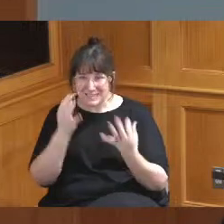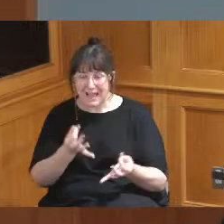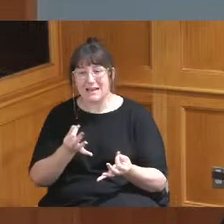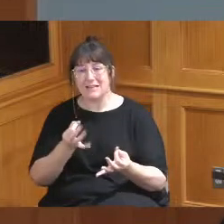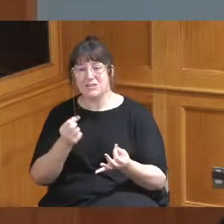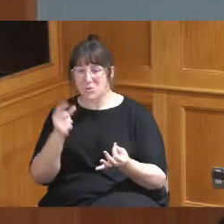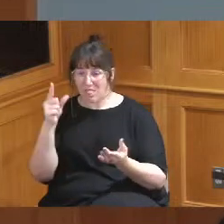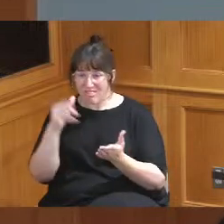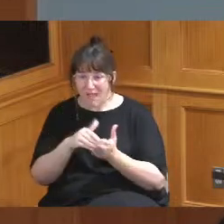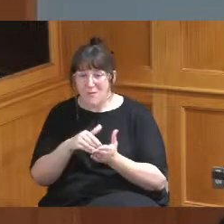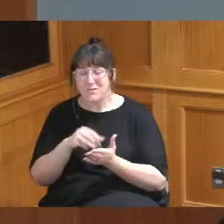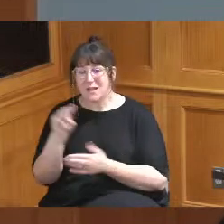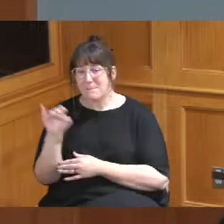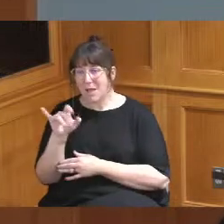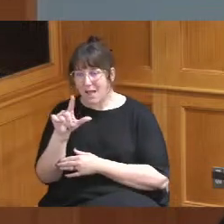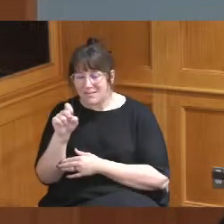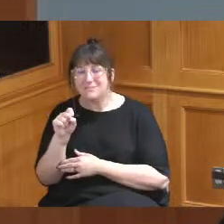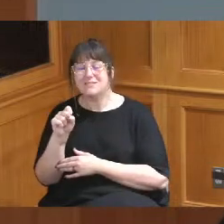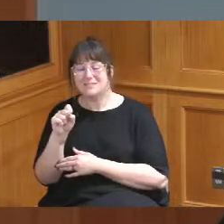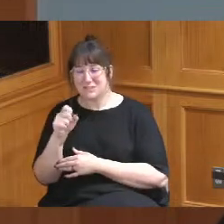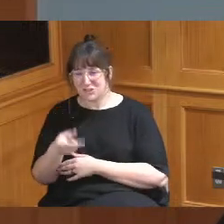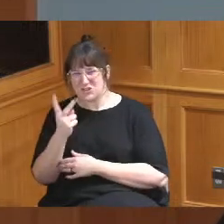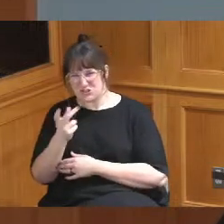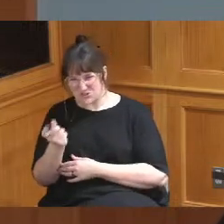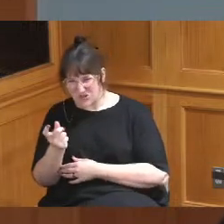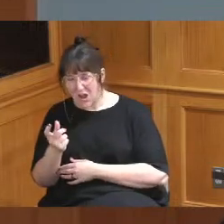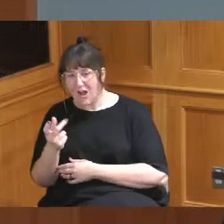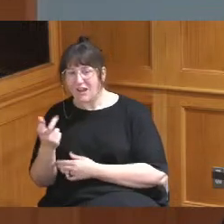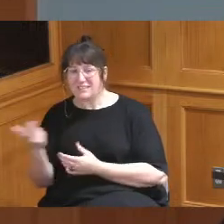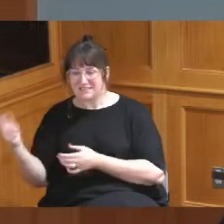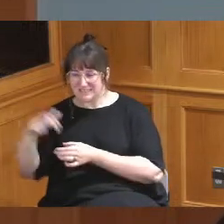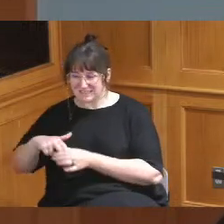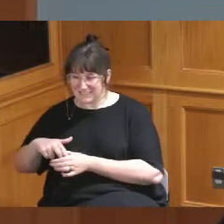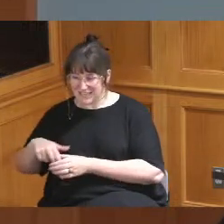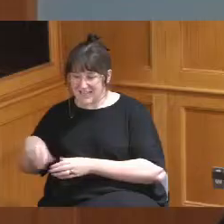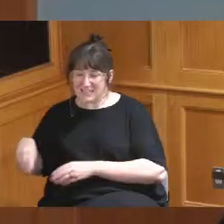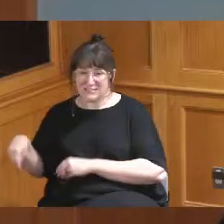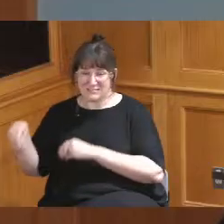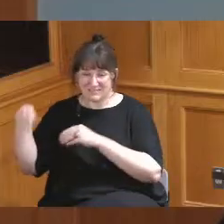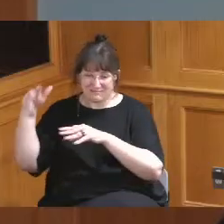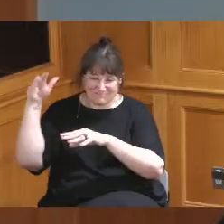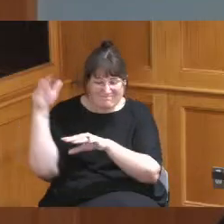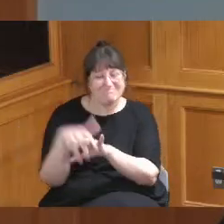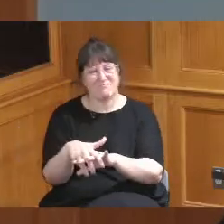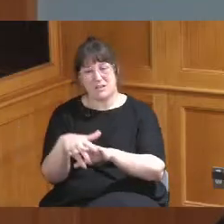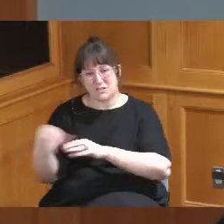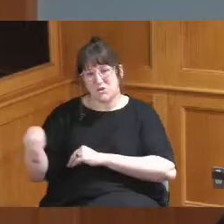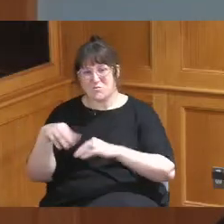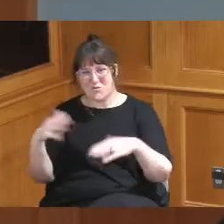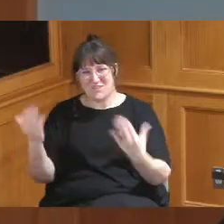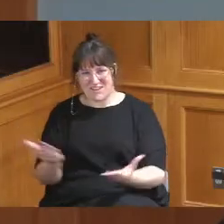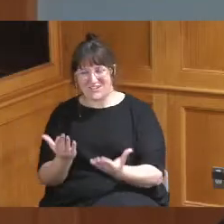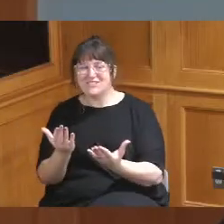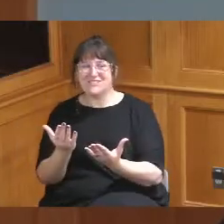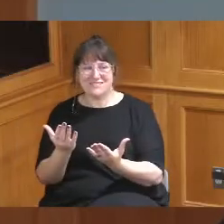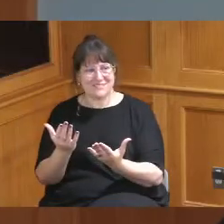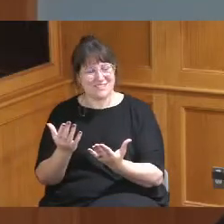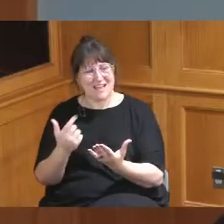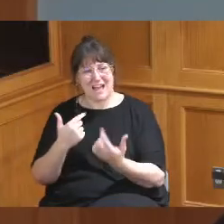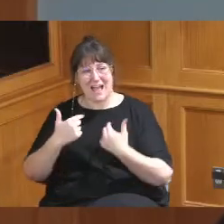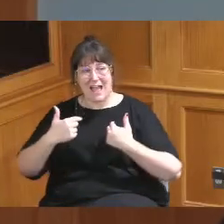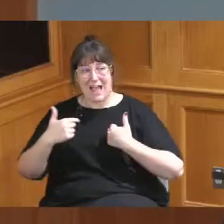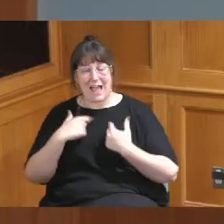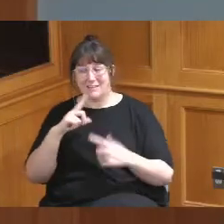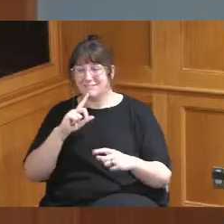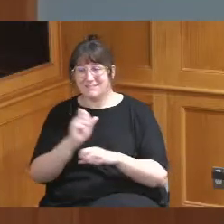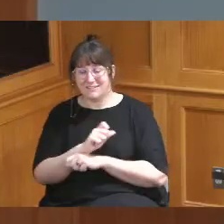miles with our 2 dogs in tow to get here and to make Cincinnati our home. I even applied